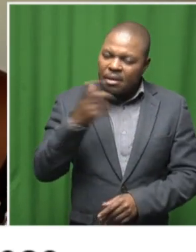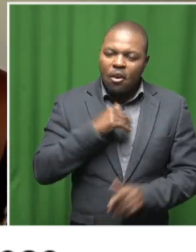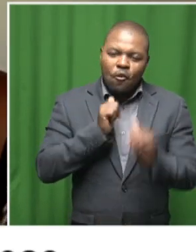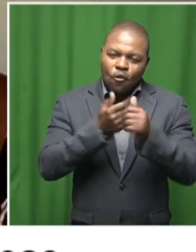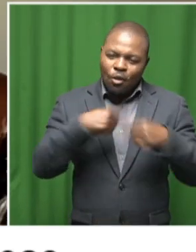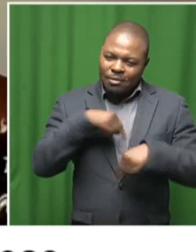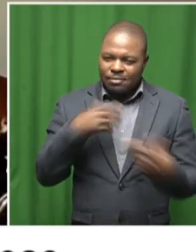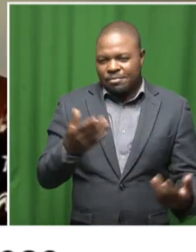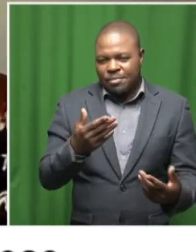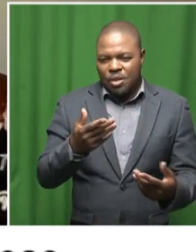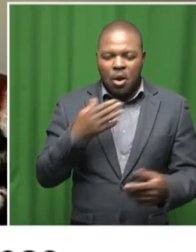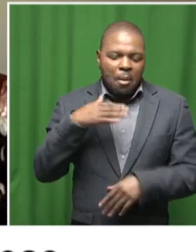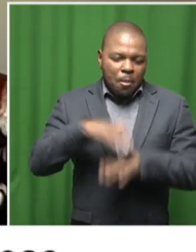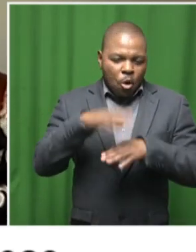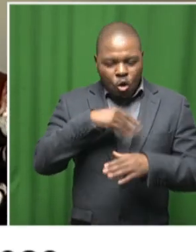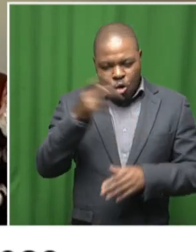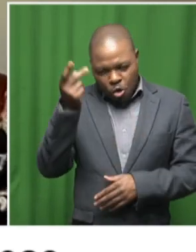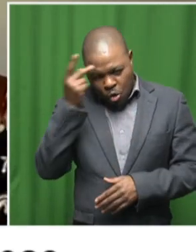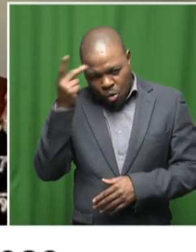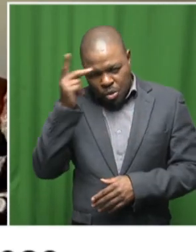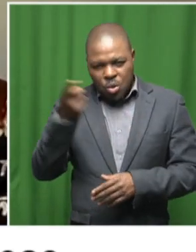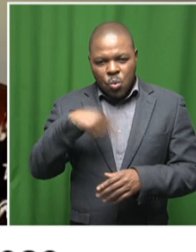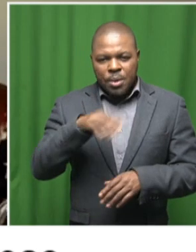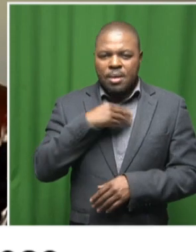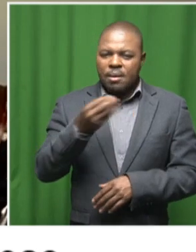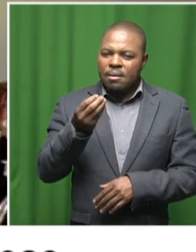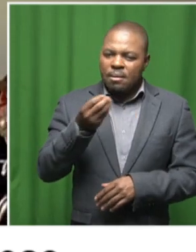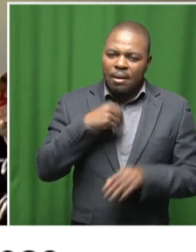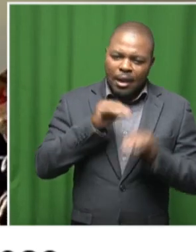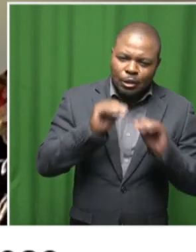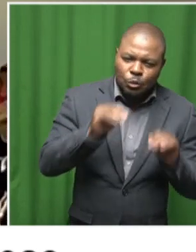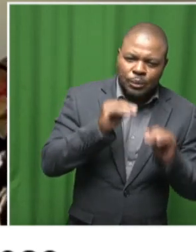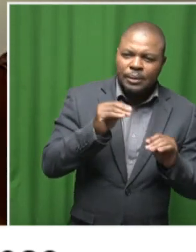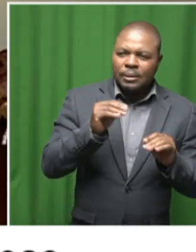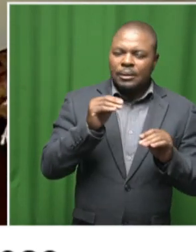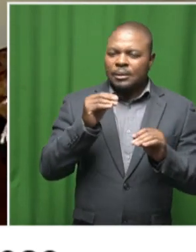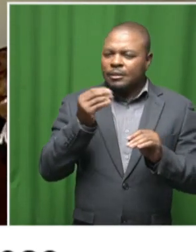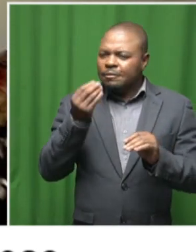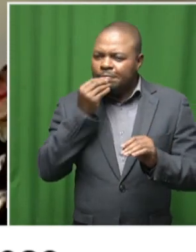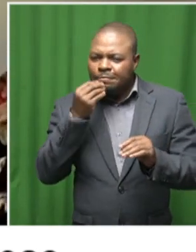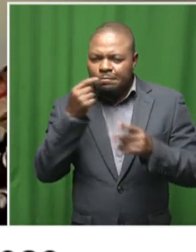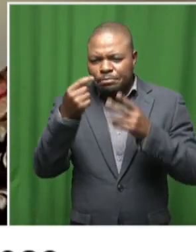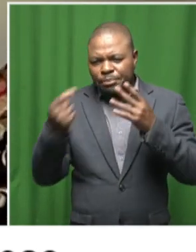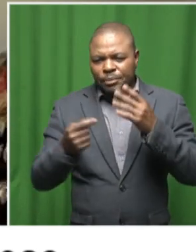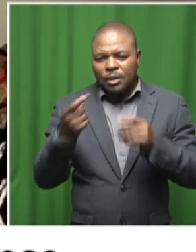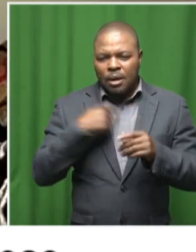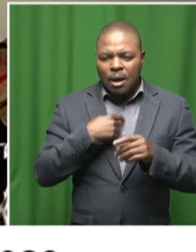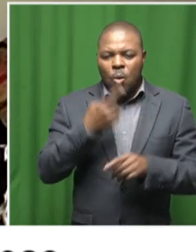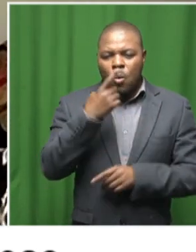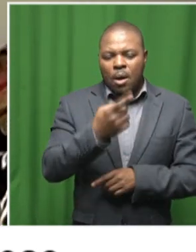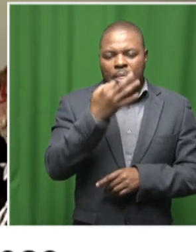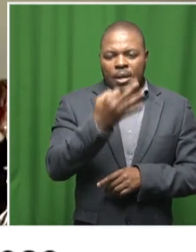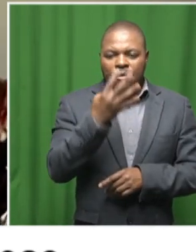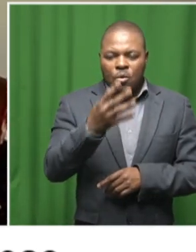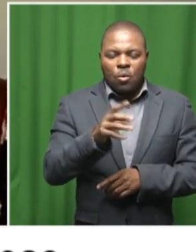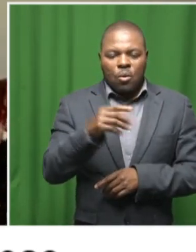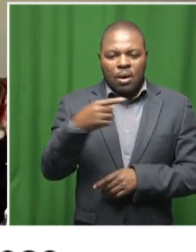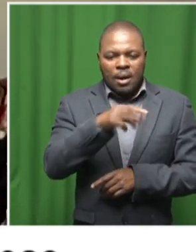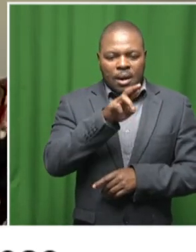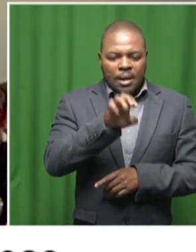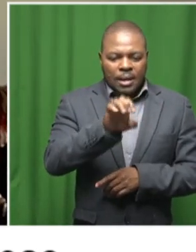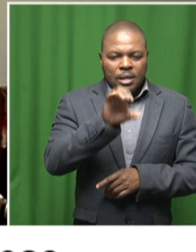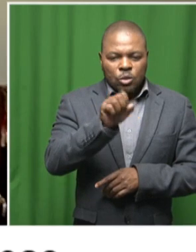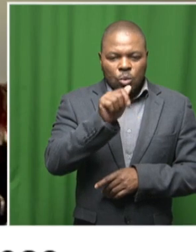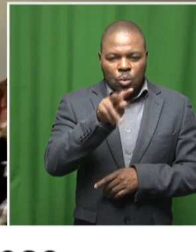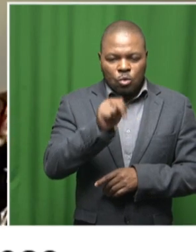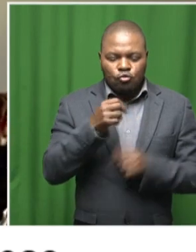to get more knowledge. We post a lot of nutritional education, and I'm based at 134 Grayston Drive. For all those